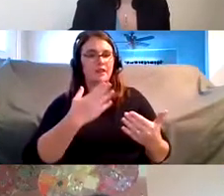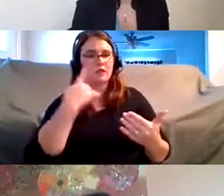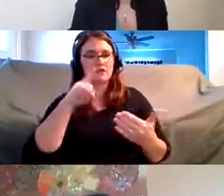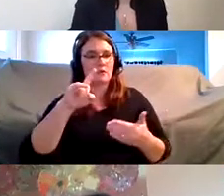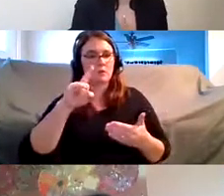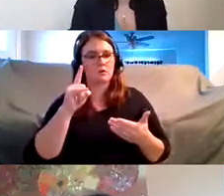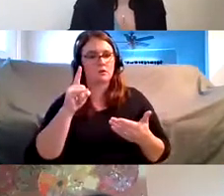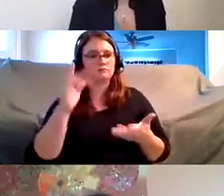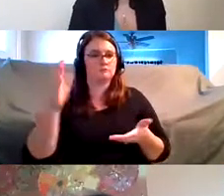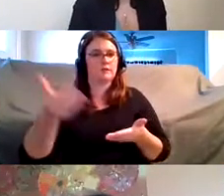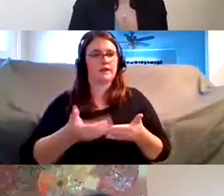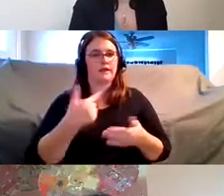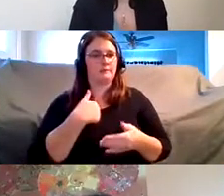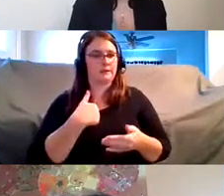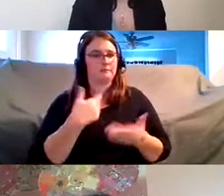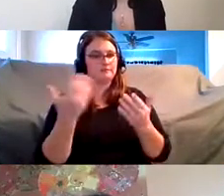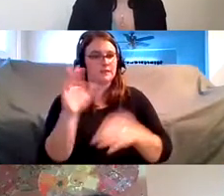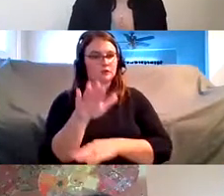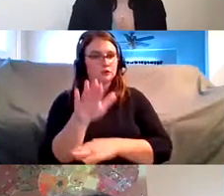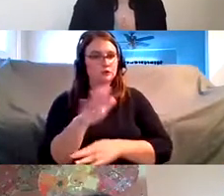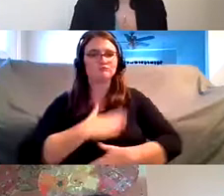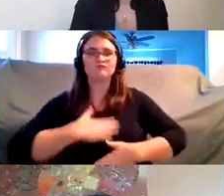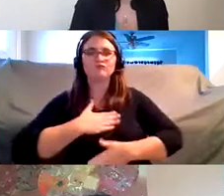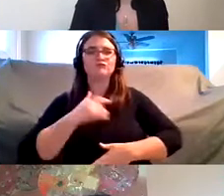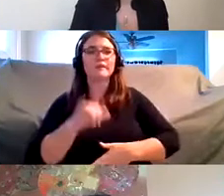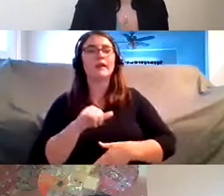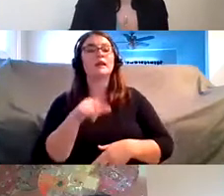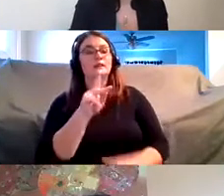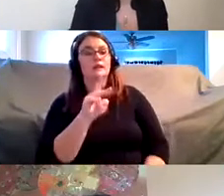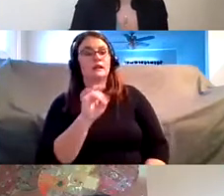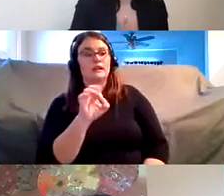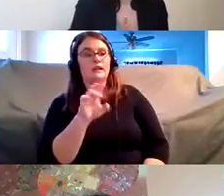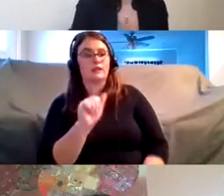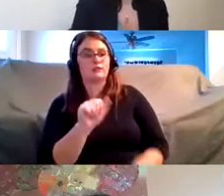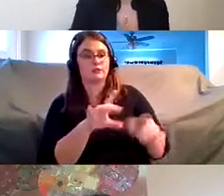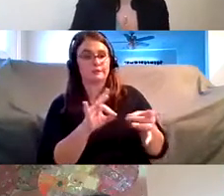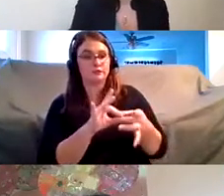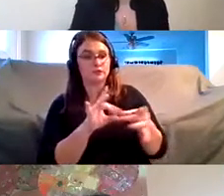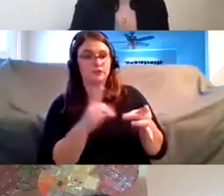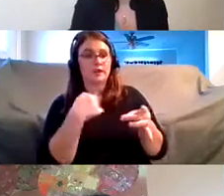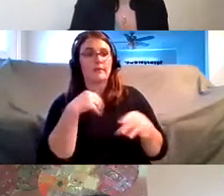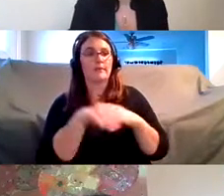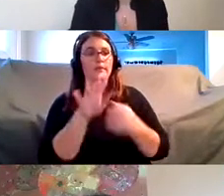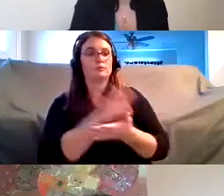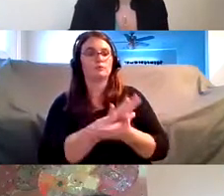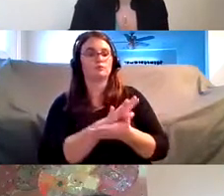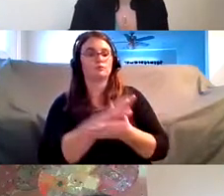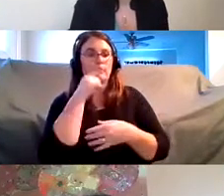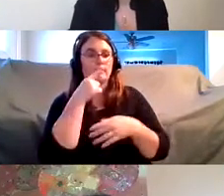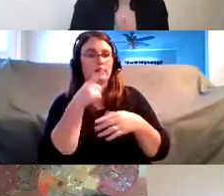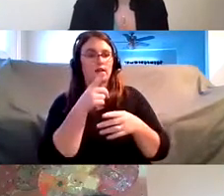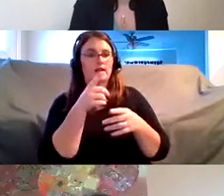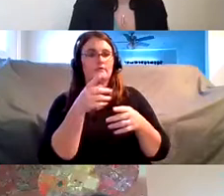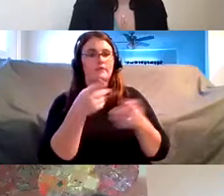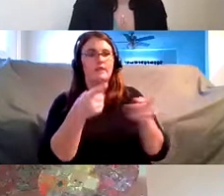afternoon. I appreciate it. As Kendra mentioned, I am in the School of Public Affairs and Administration as a faculty